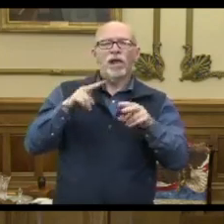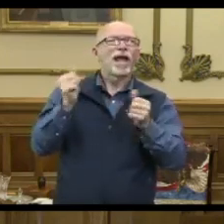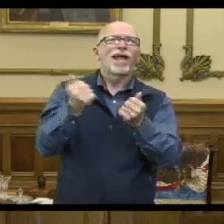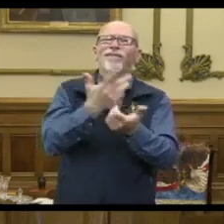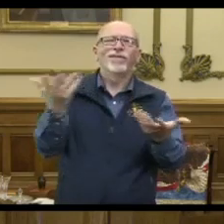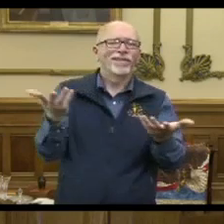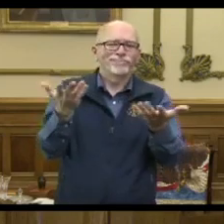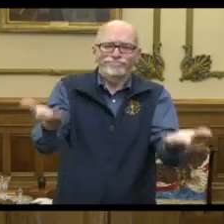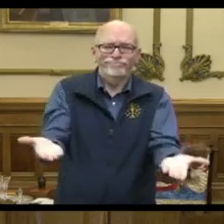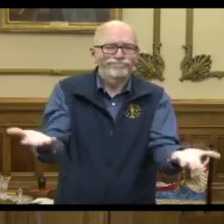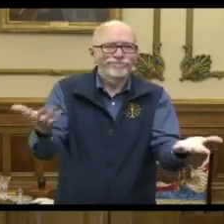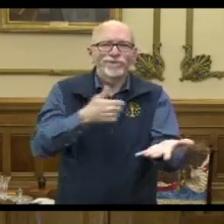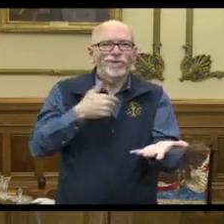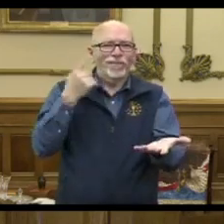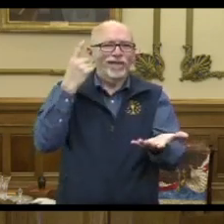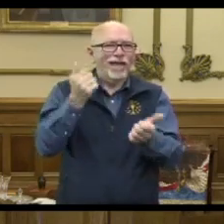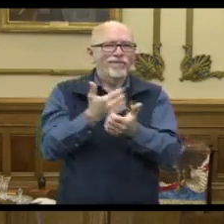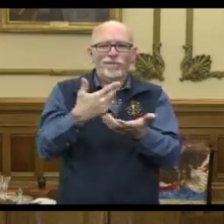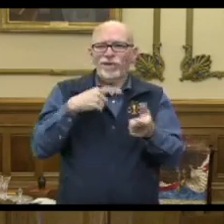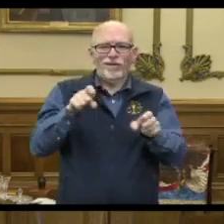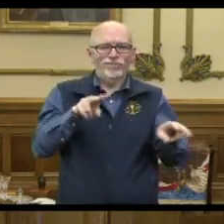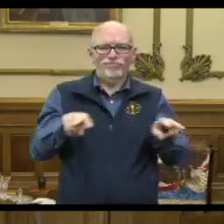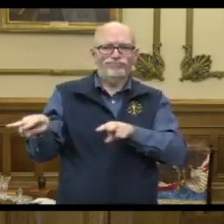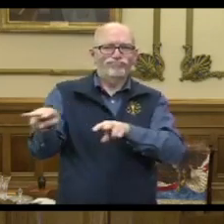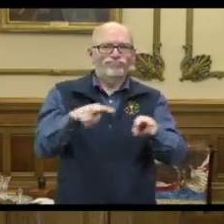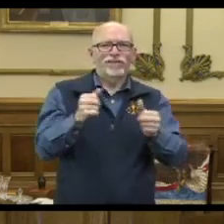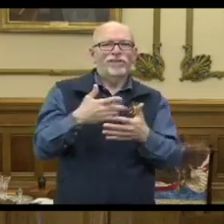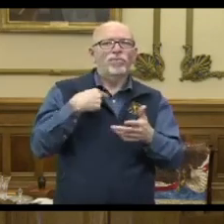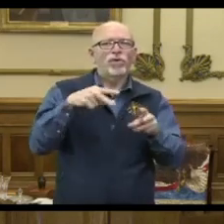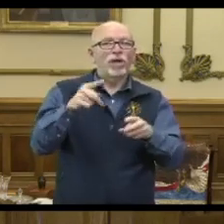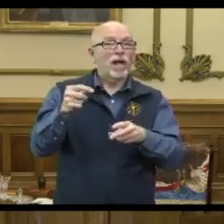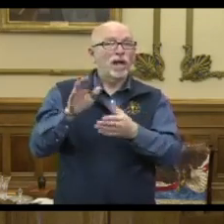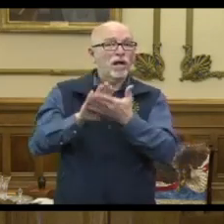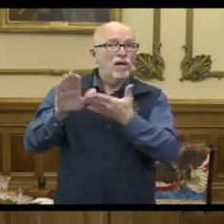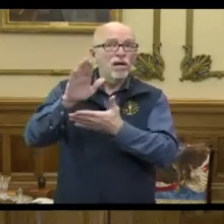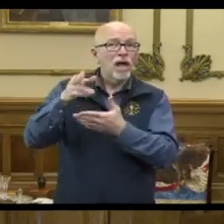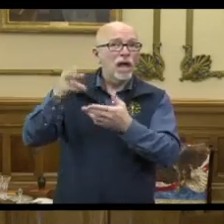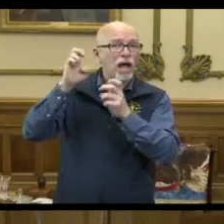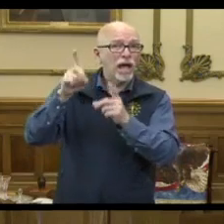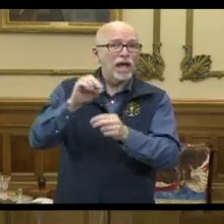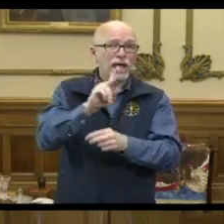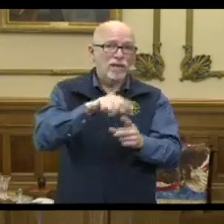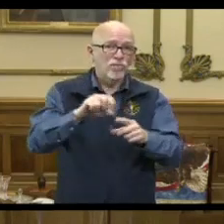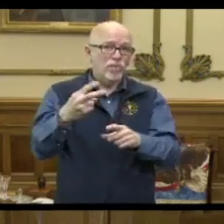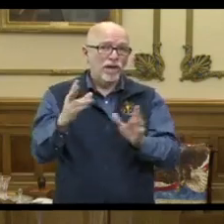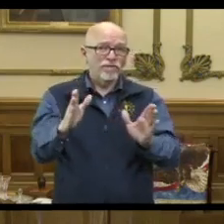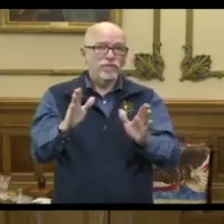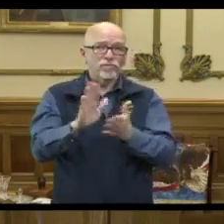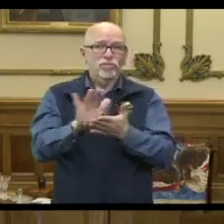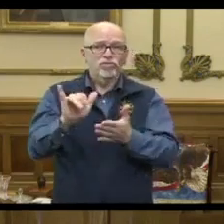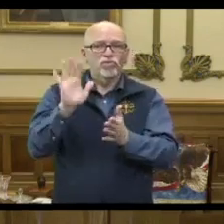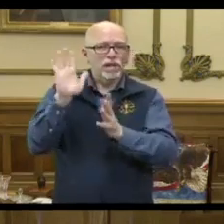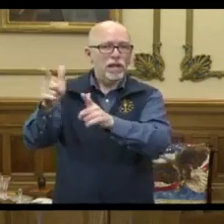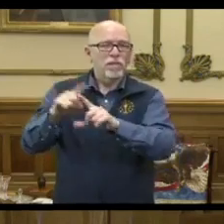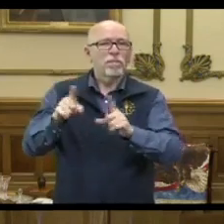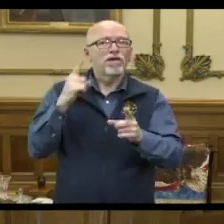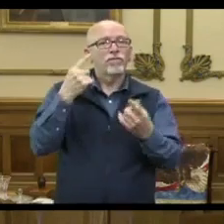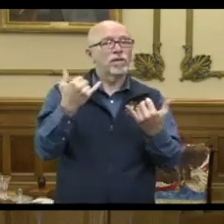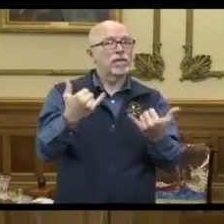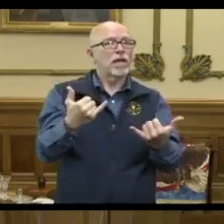on the table, I believe, and we'll be looking at the higher ed and K through 12. But as a point of